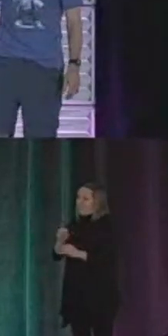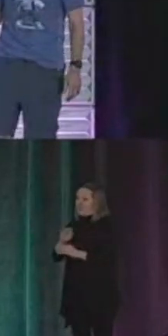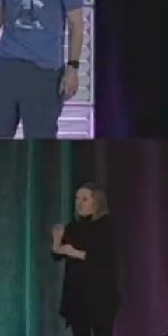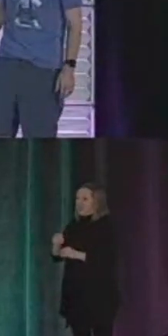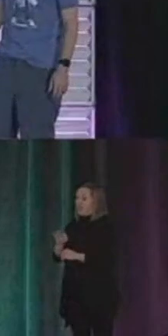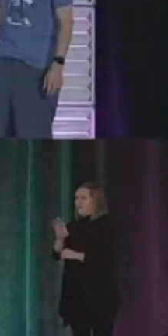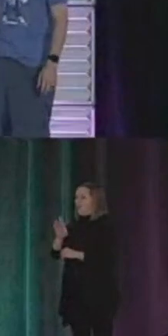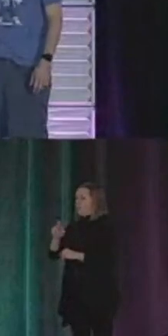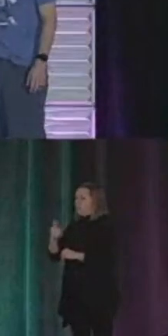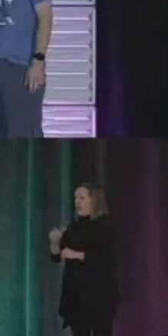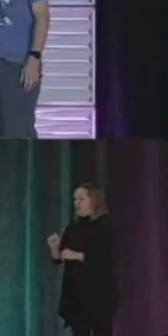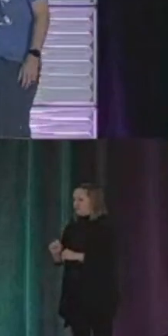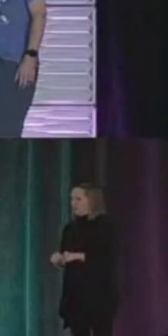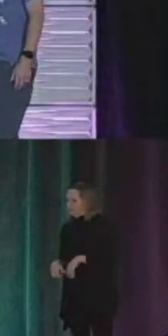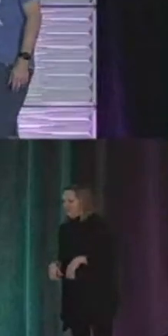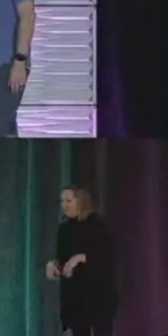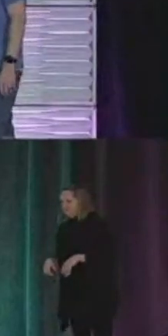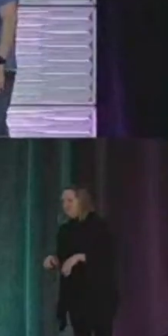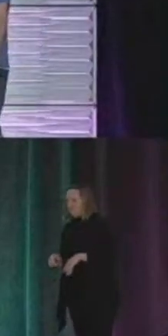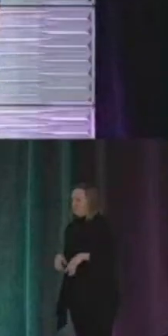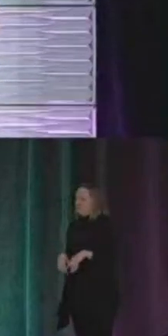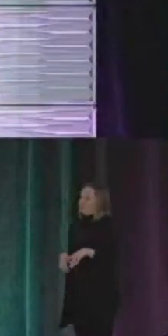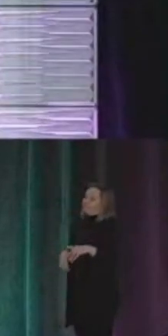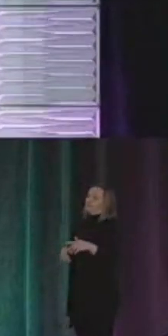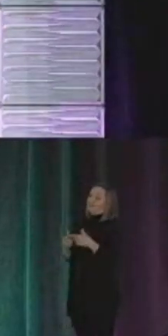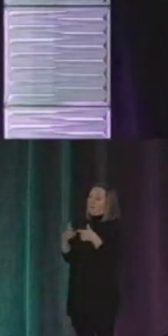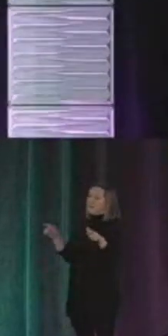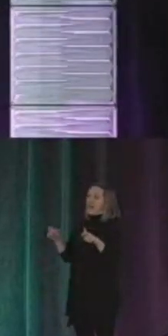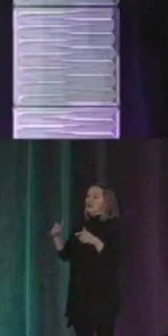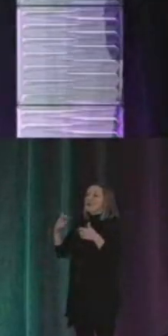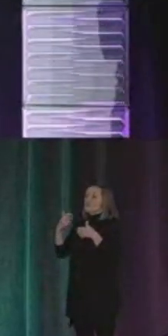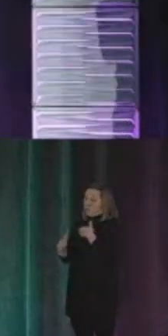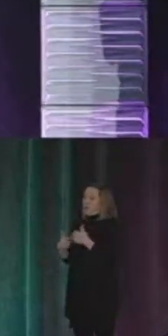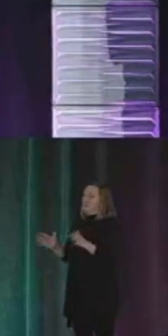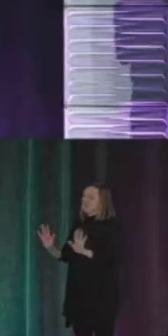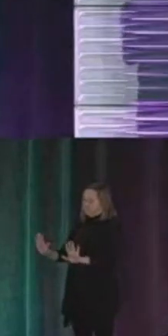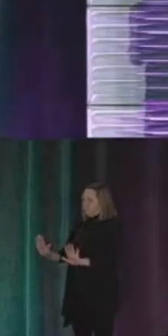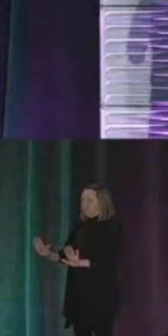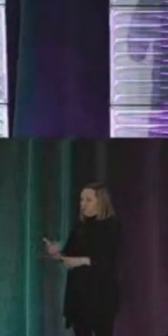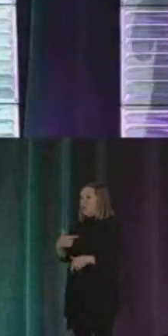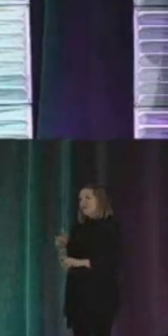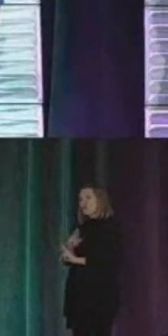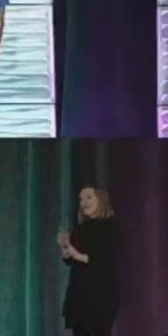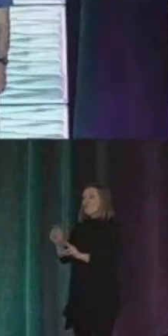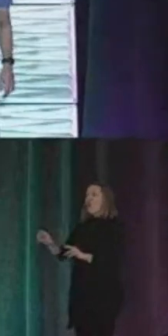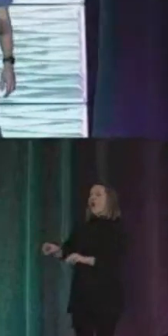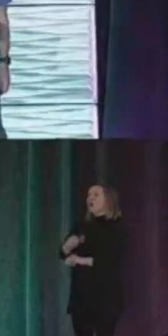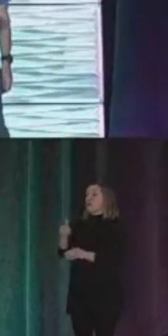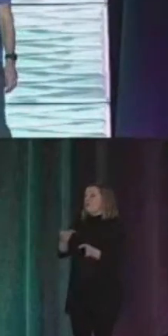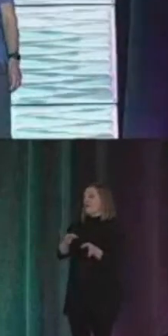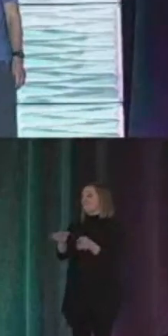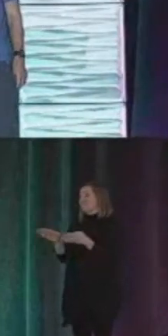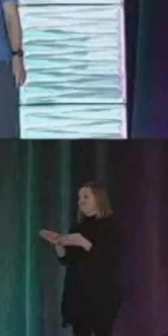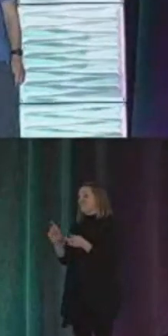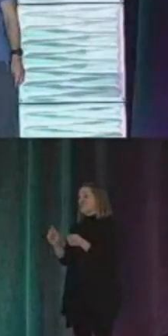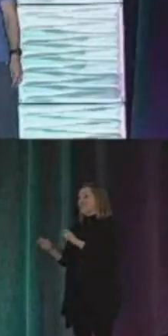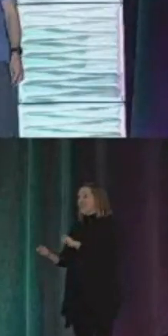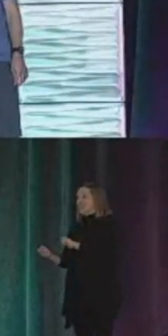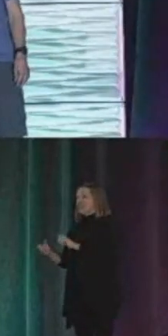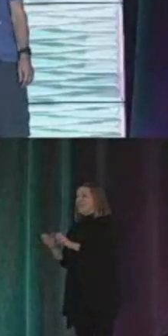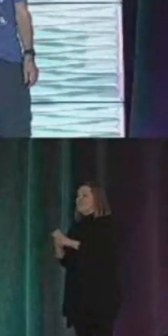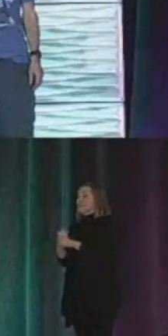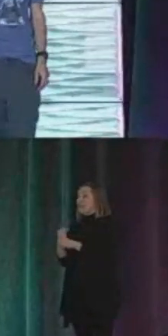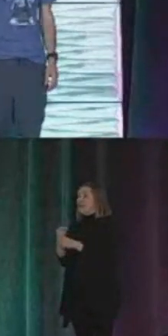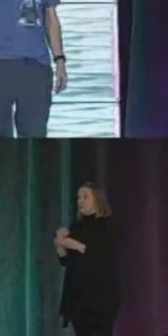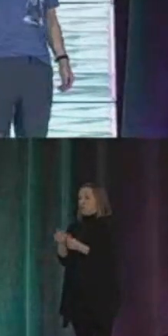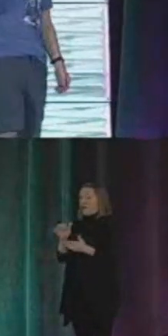too. So this is a big problem. I'm ready for another transition to solve that problem and make the user experience